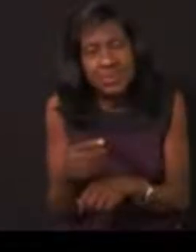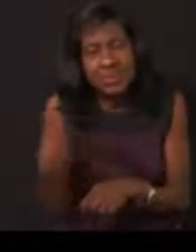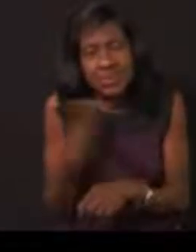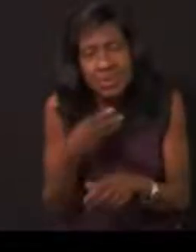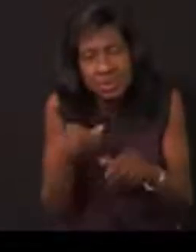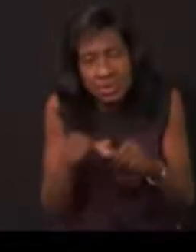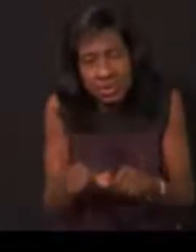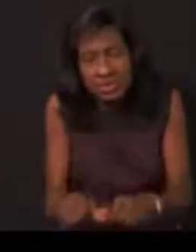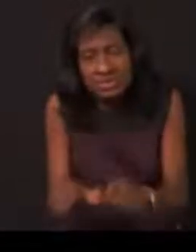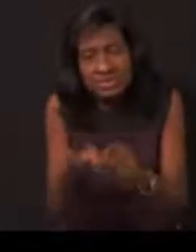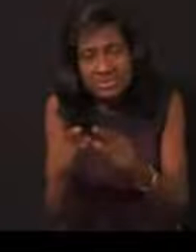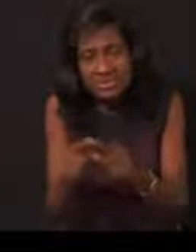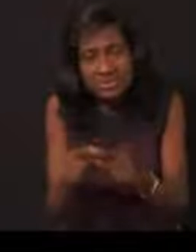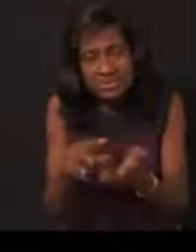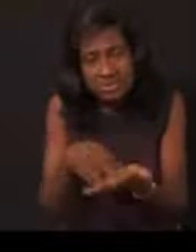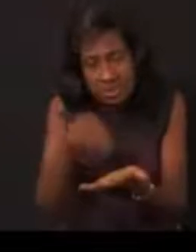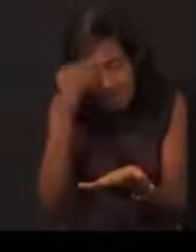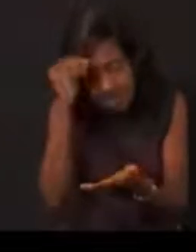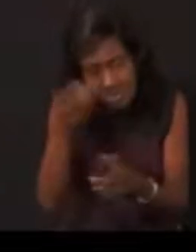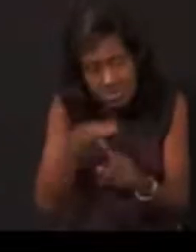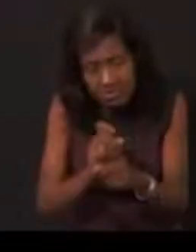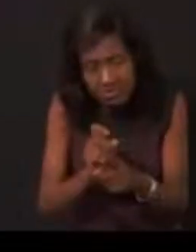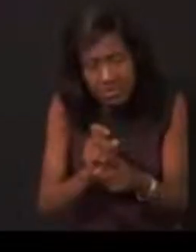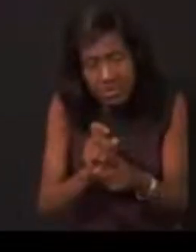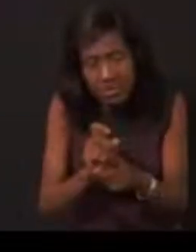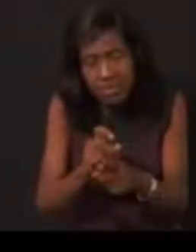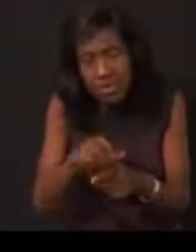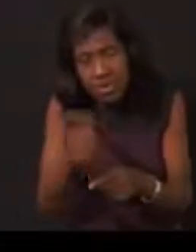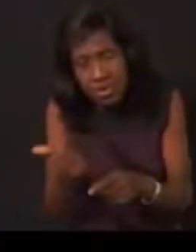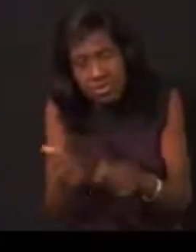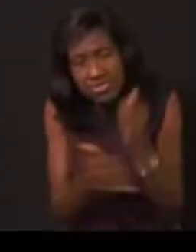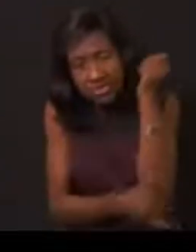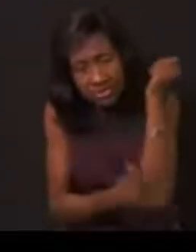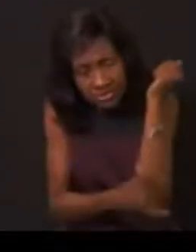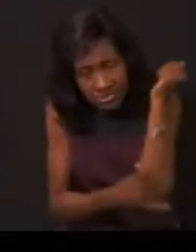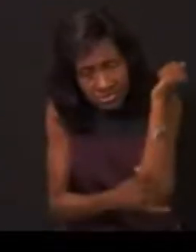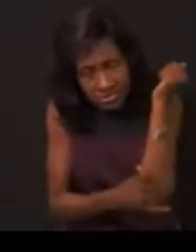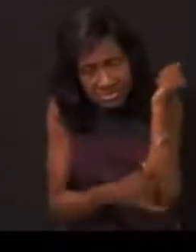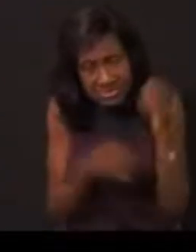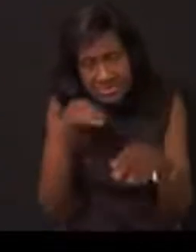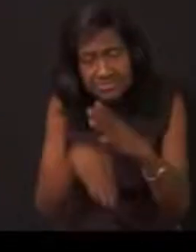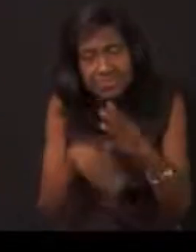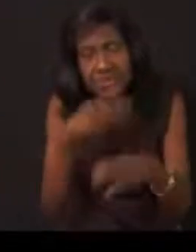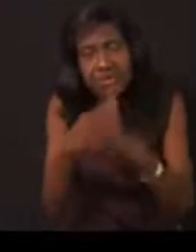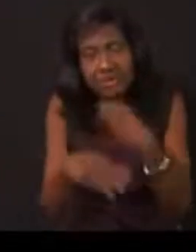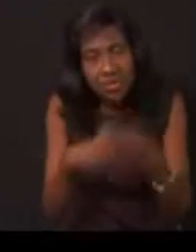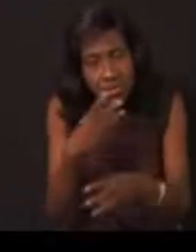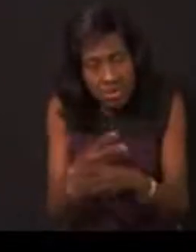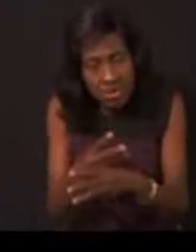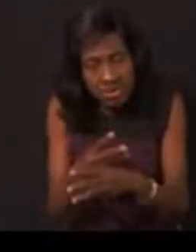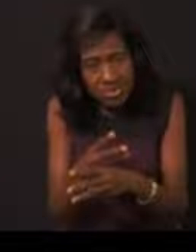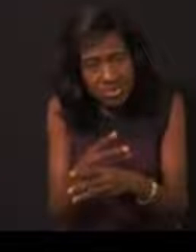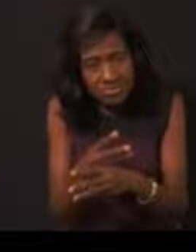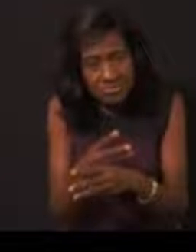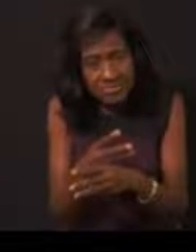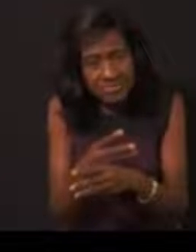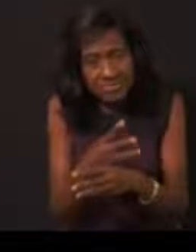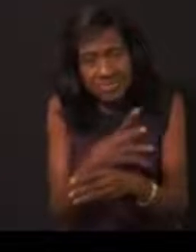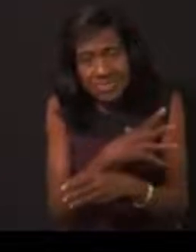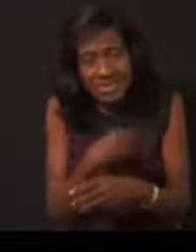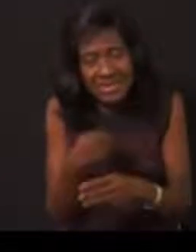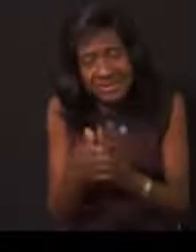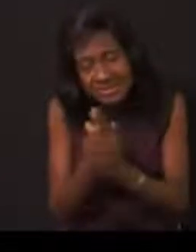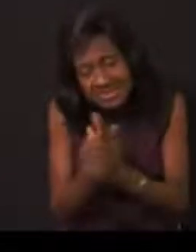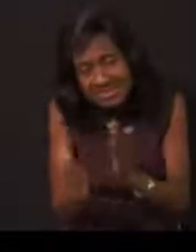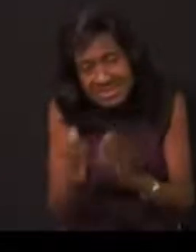continue to learn from other countries around the region and the world. And yes, our own experts